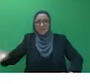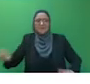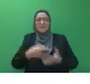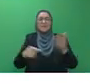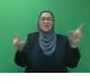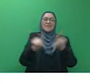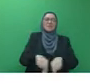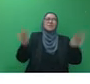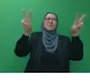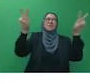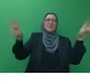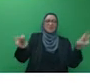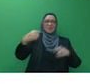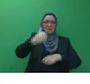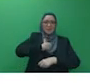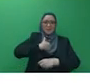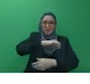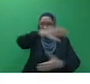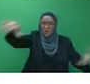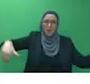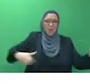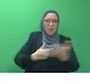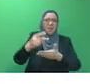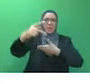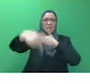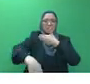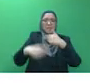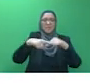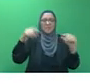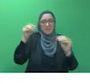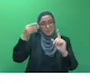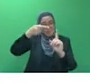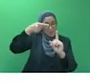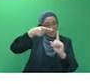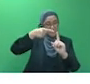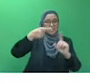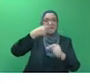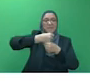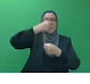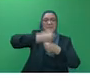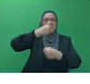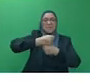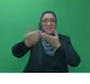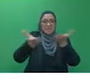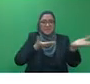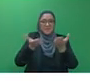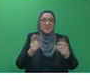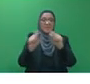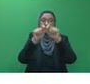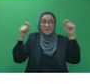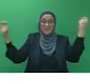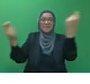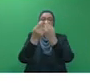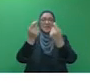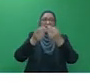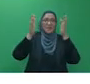caso is driven by our employment services the team of people that runs weekly sessions and uh per session they